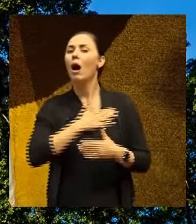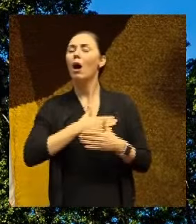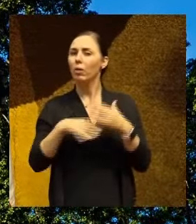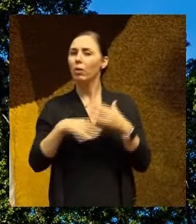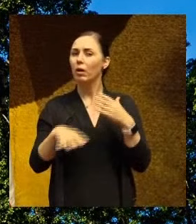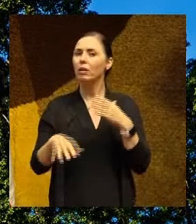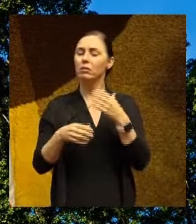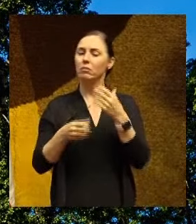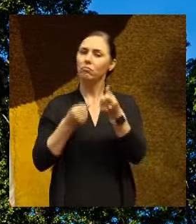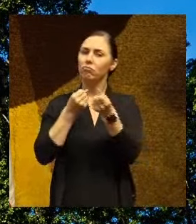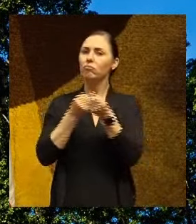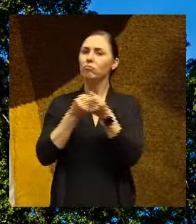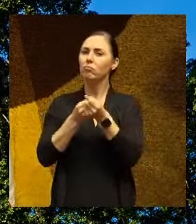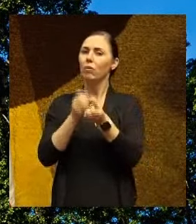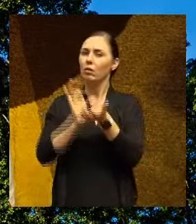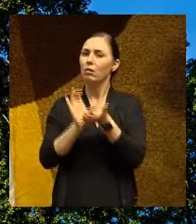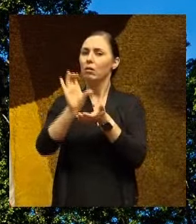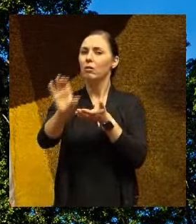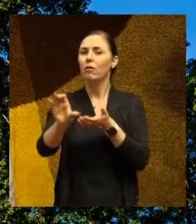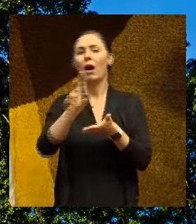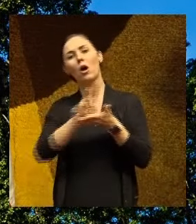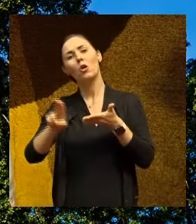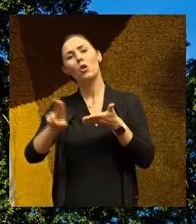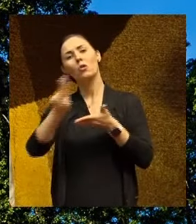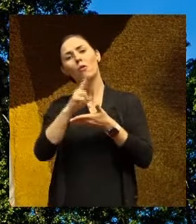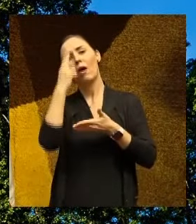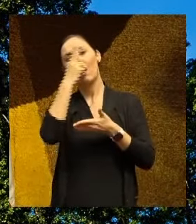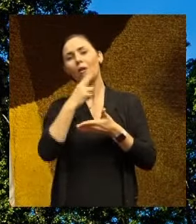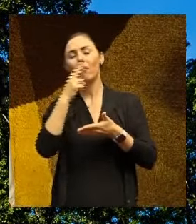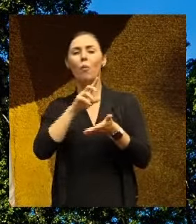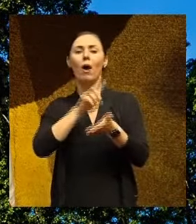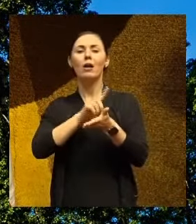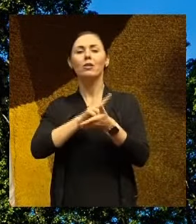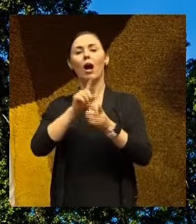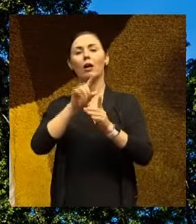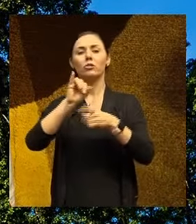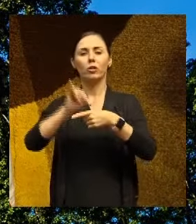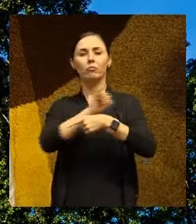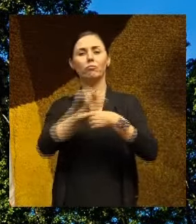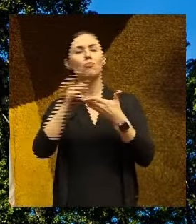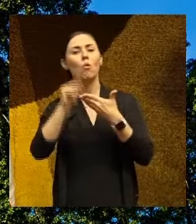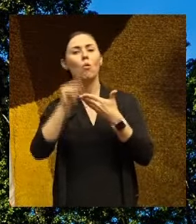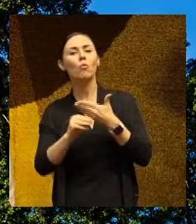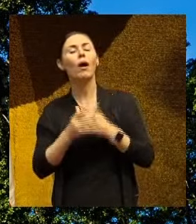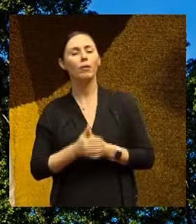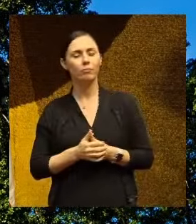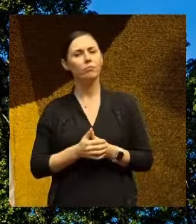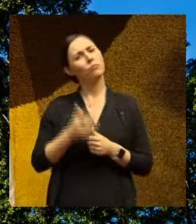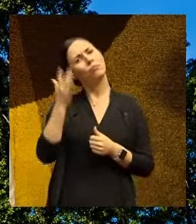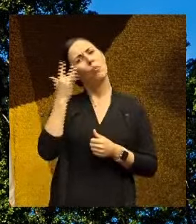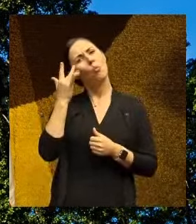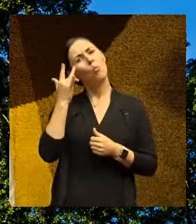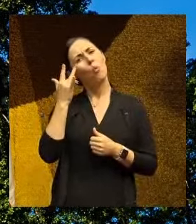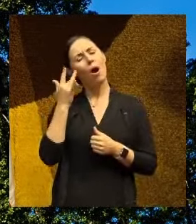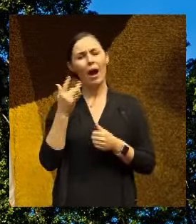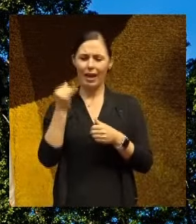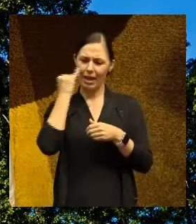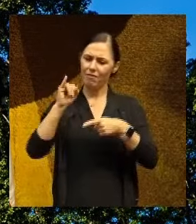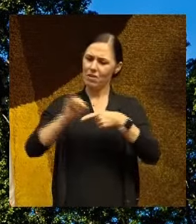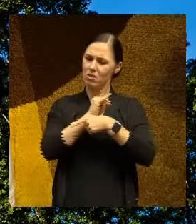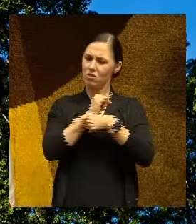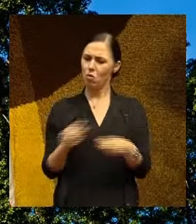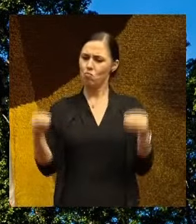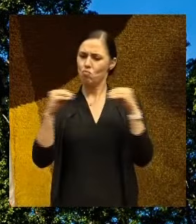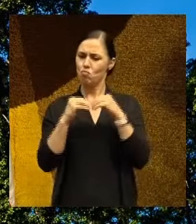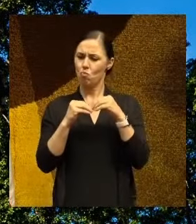of Hawaii's doctor residency program. In this way, we can increase the number of doctors during their